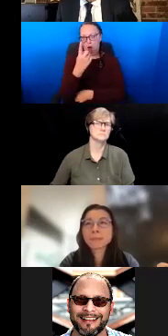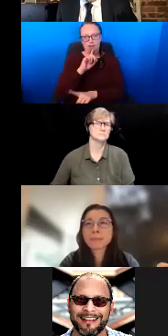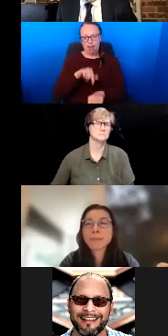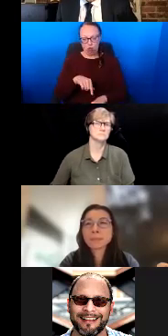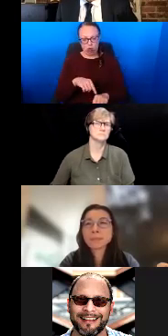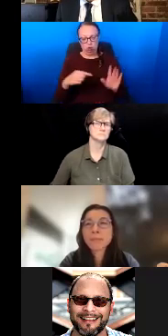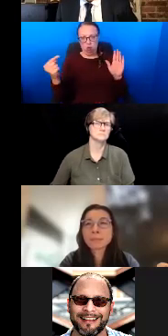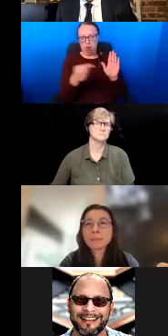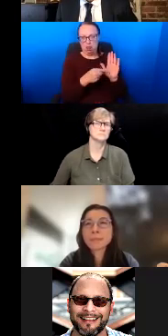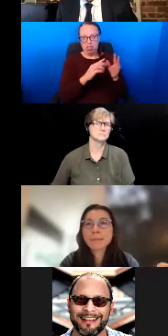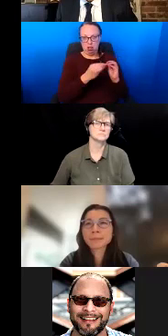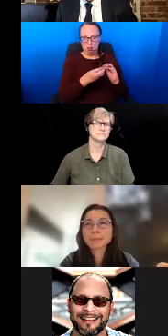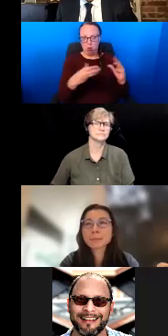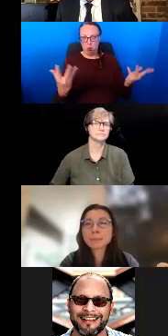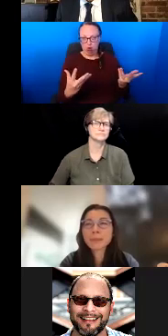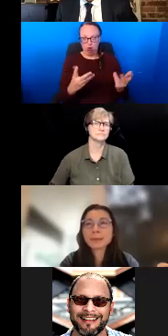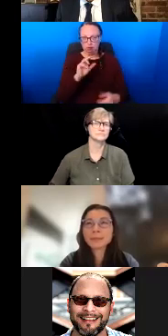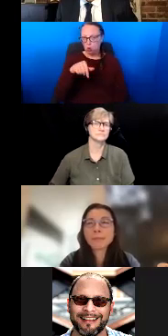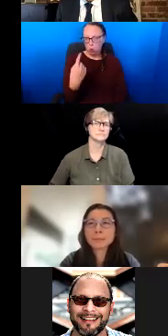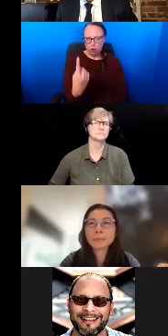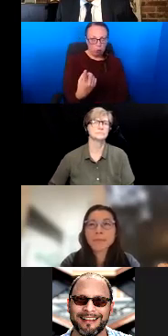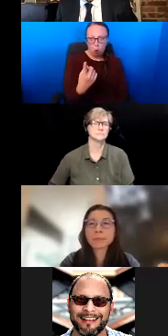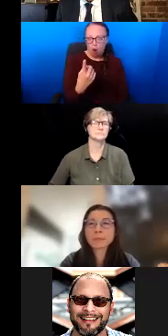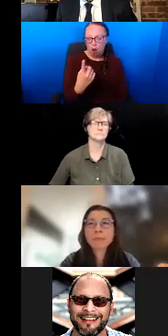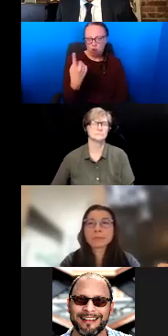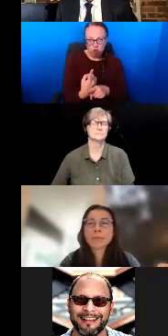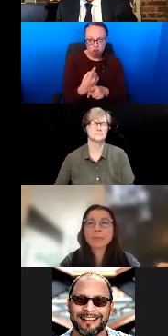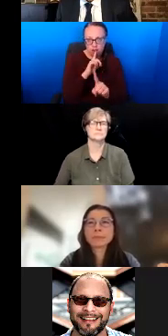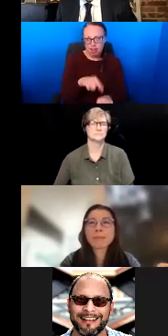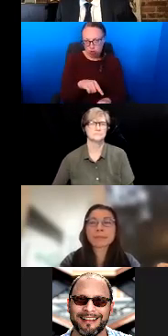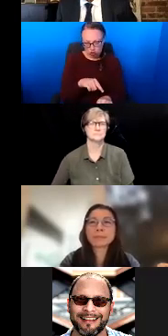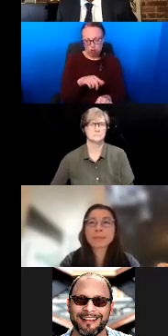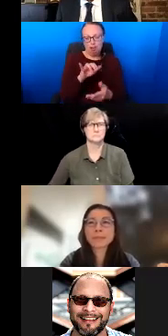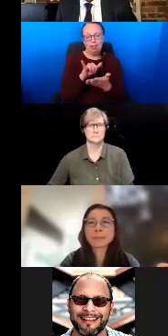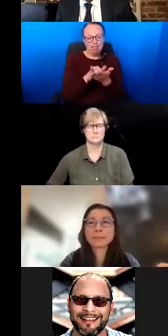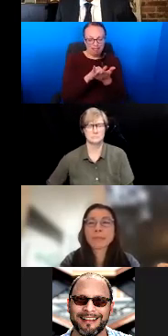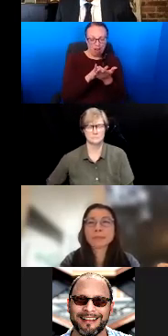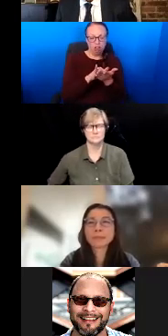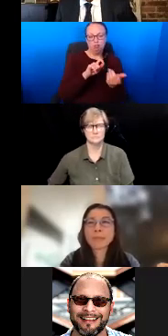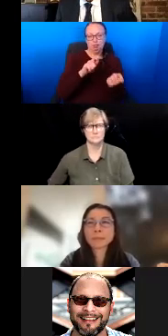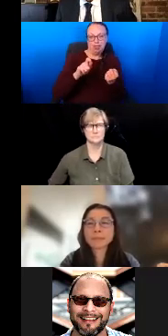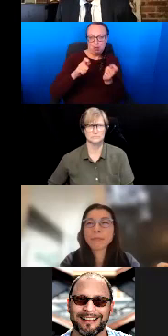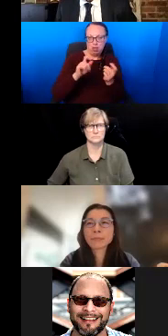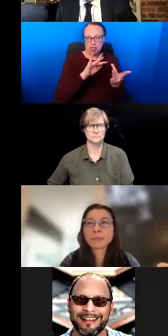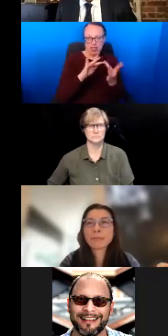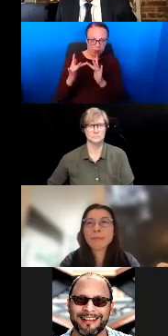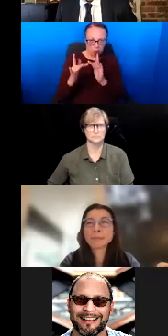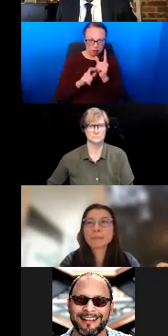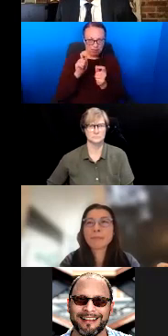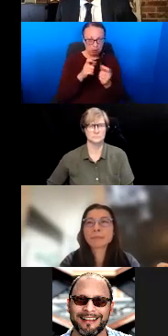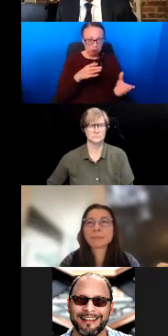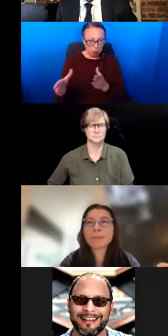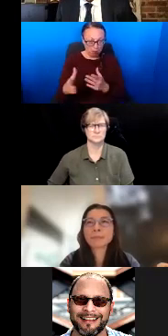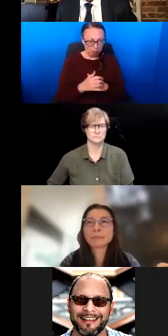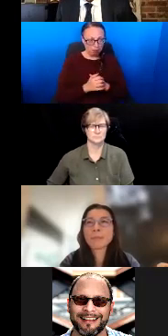one way to read that. You want to manipulate your network in a very specific way to a very specific state. And what we were able to demonstrate was, in fact, in